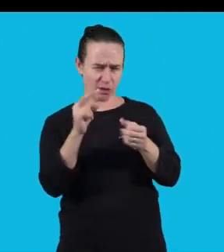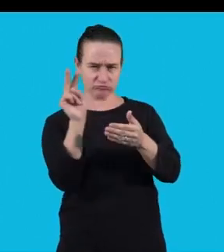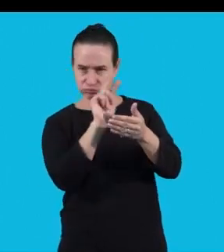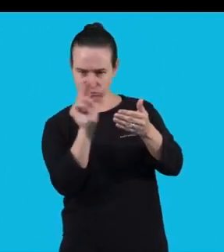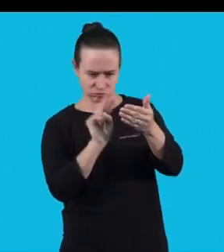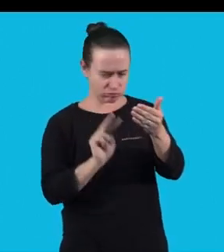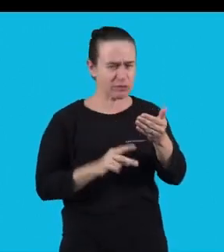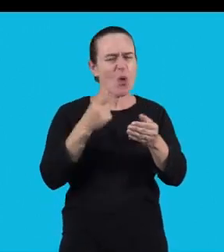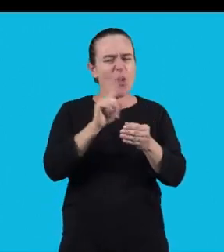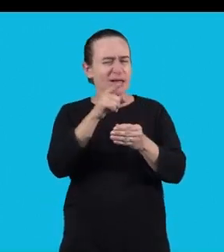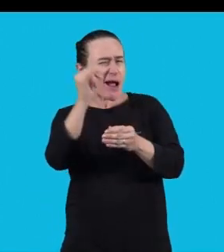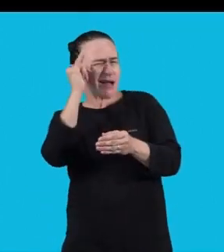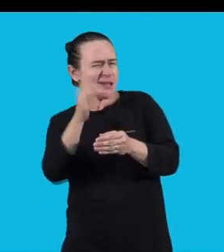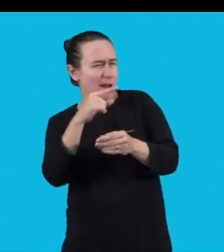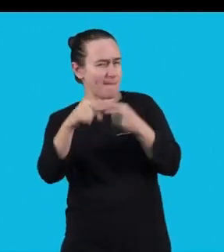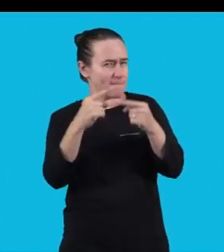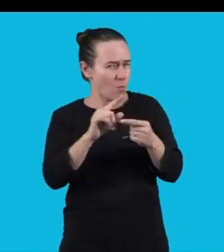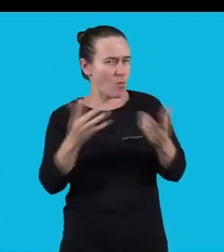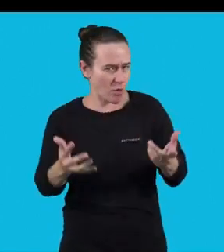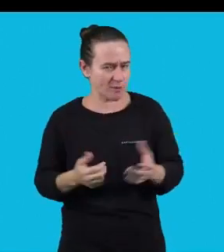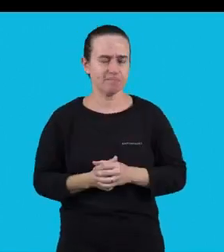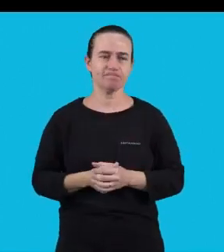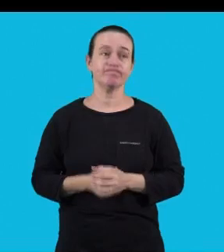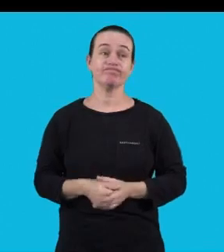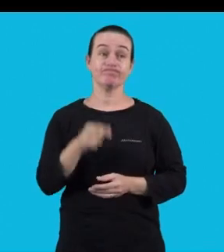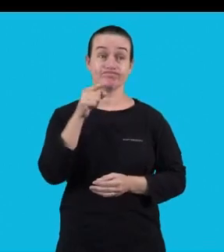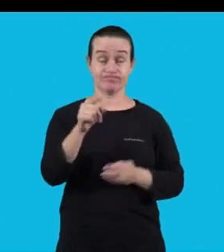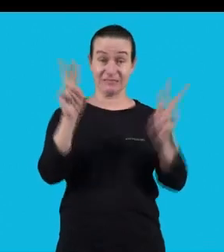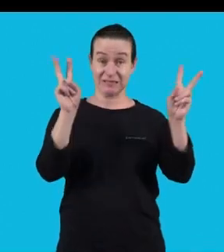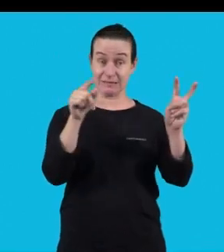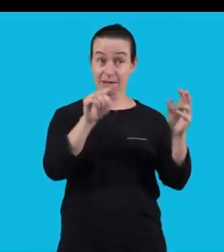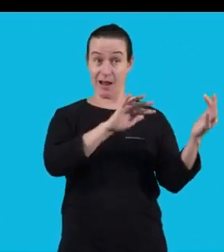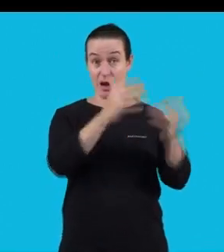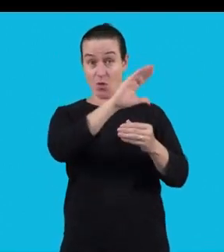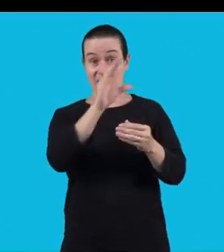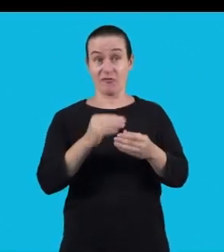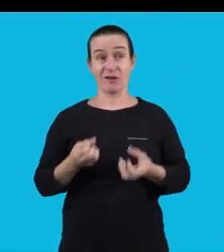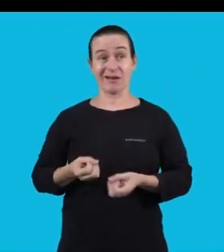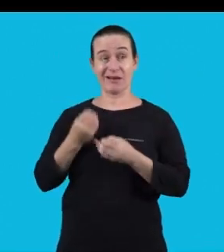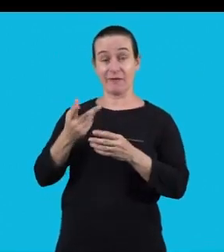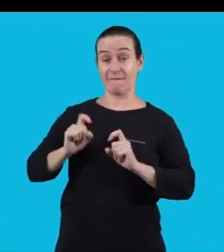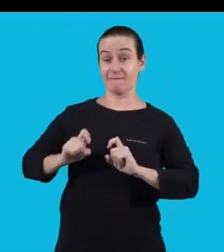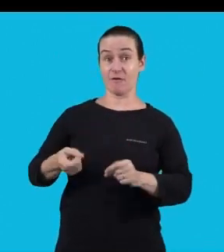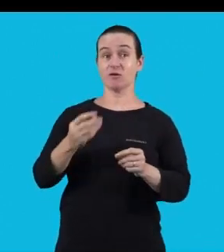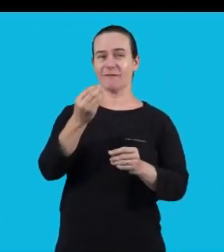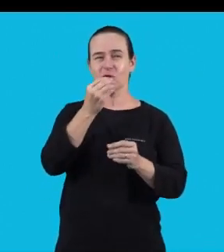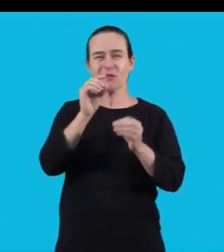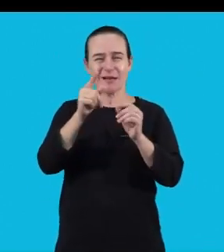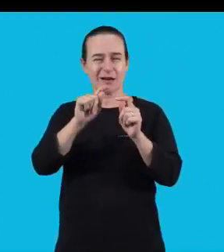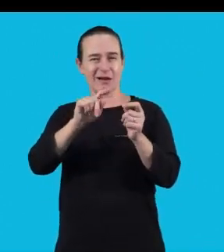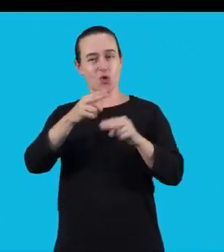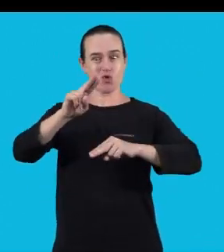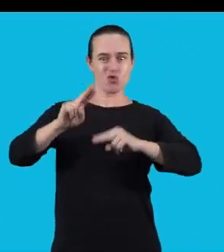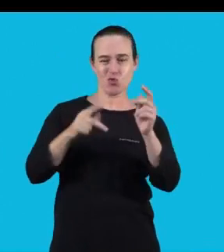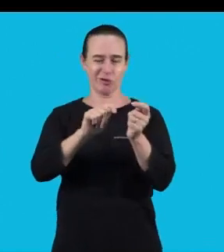over the text to get a general idea of what it's about. So this one is on how Africa is giving fast food a new